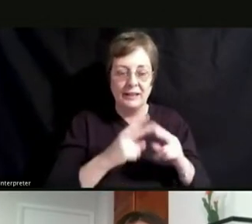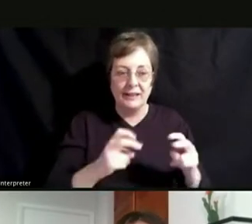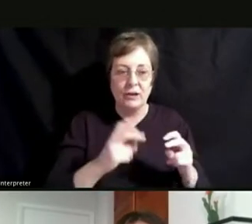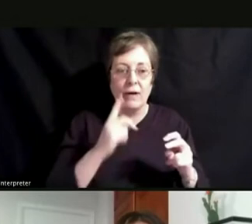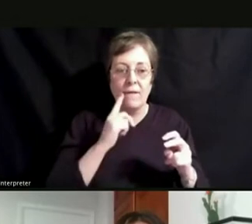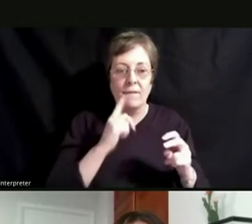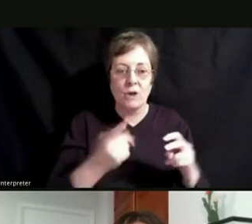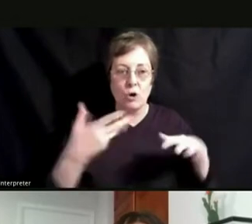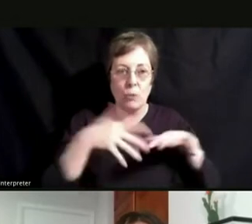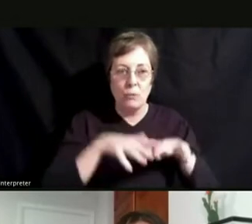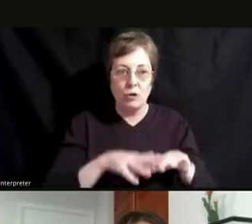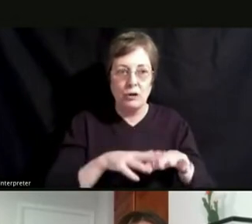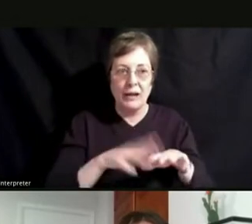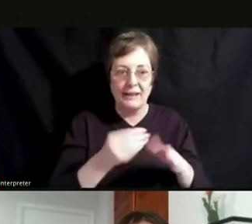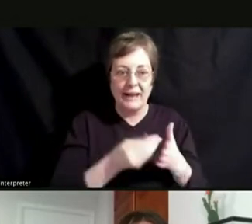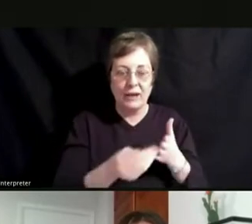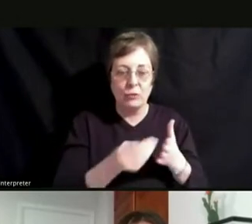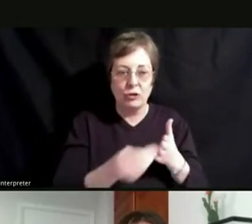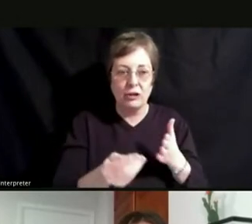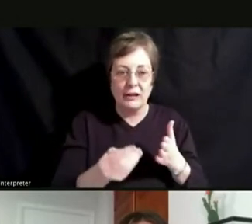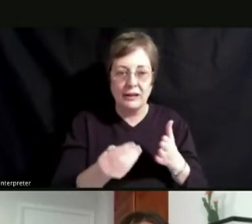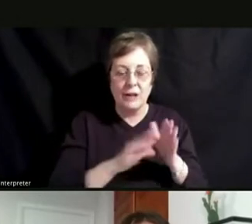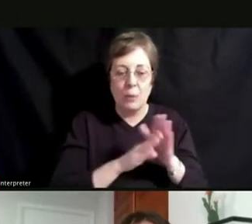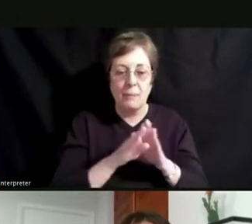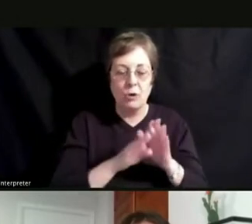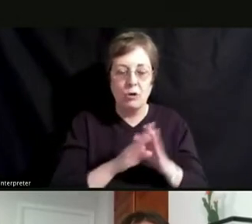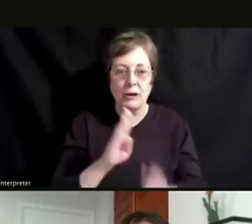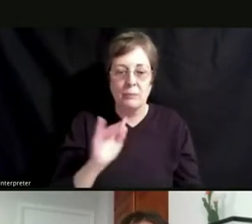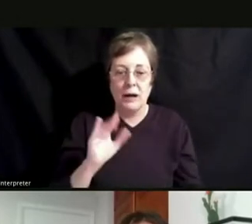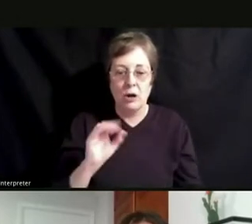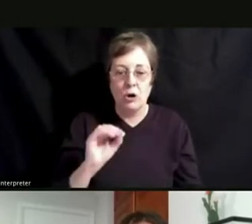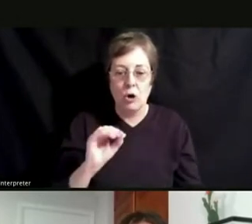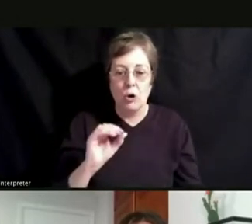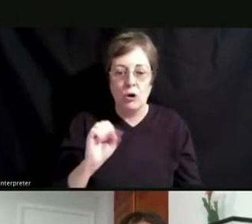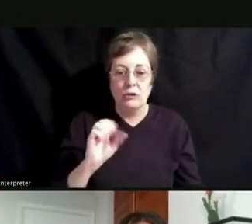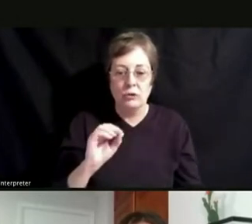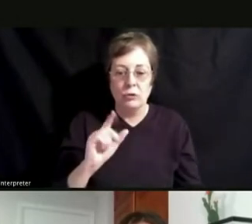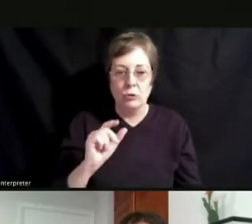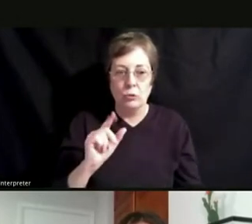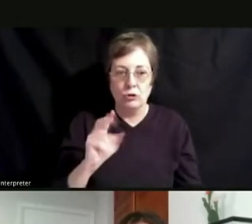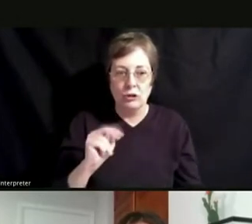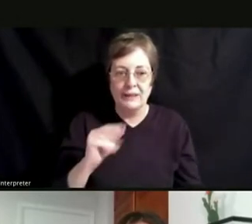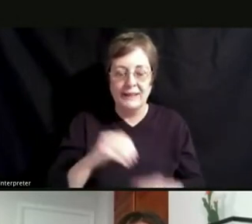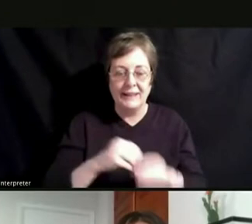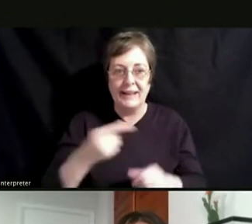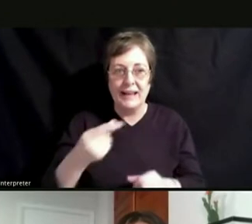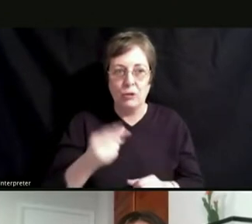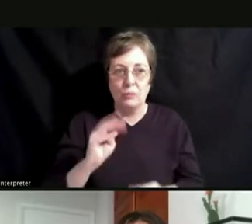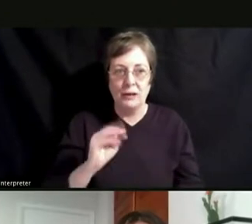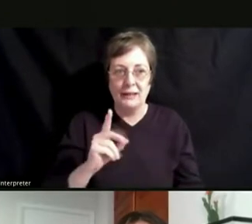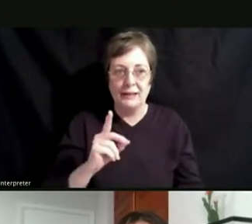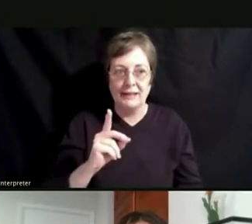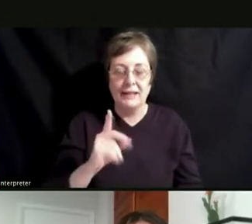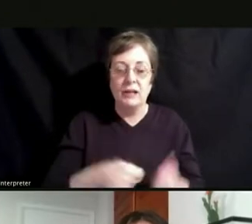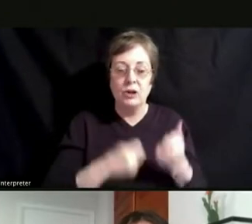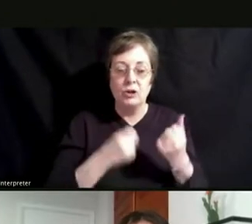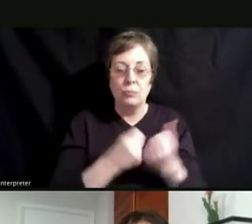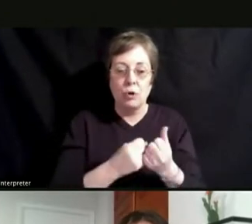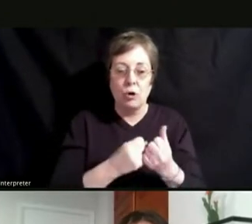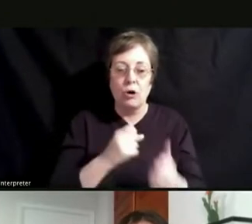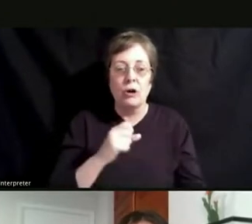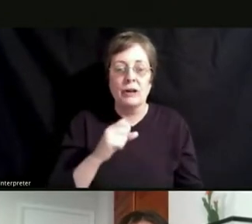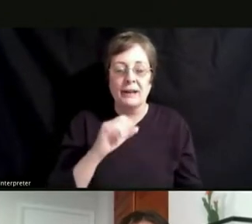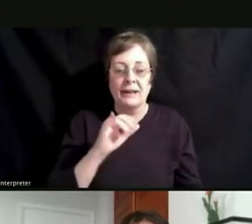mergers and acquisitions at Emergent Biosolutions in Gaithersburg, Maryland. He supports Emergent's mission of protecting